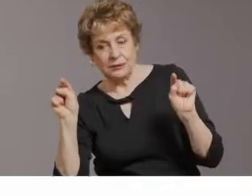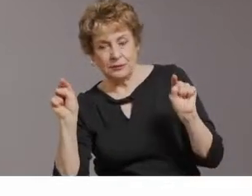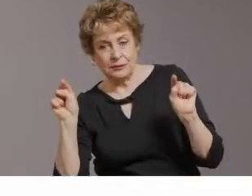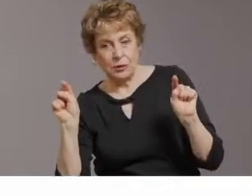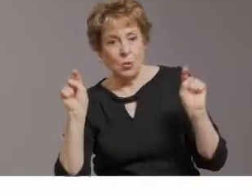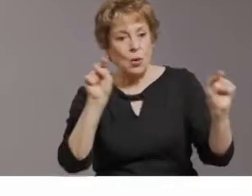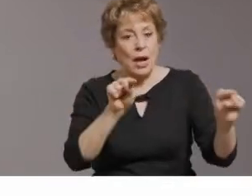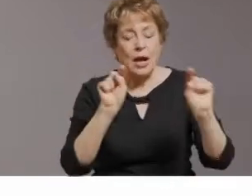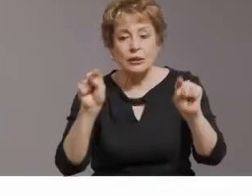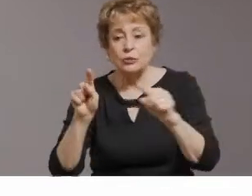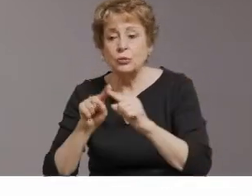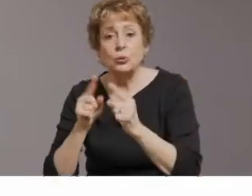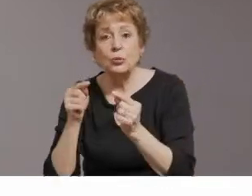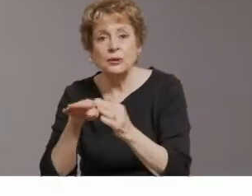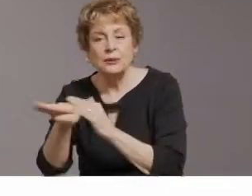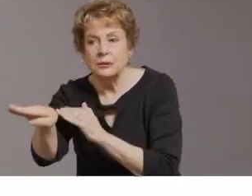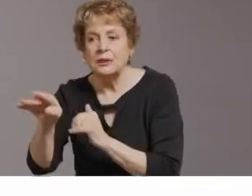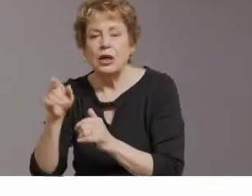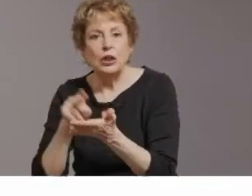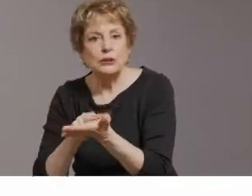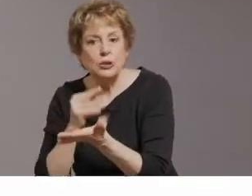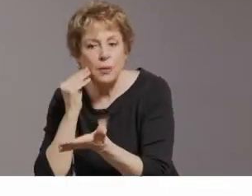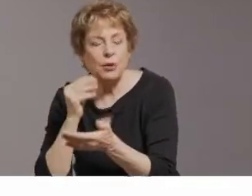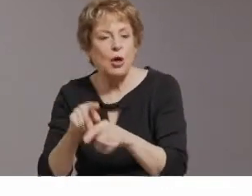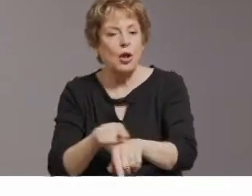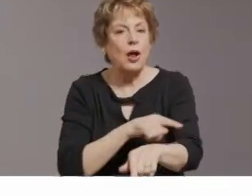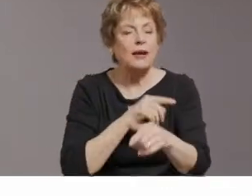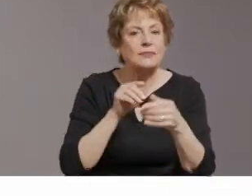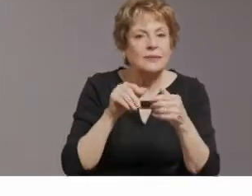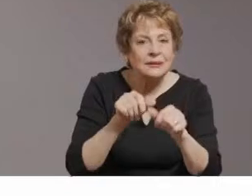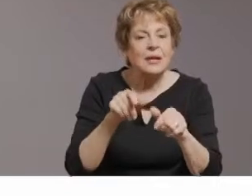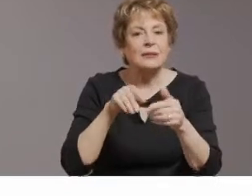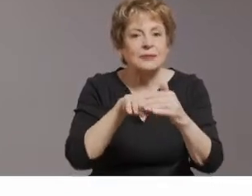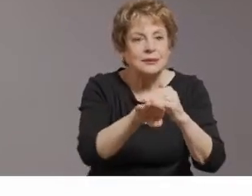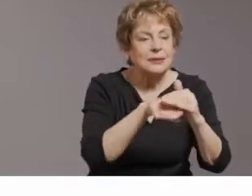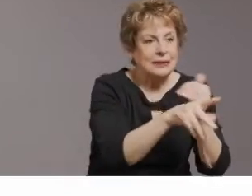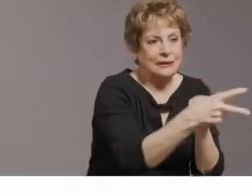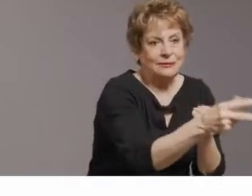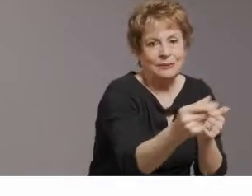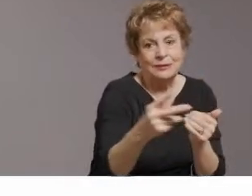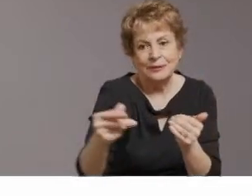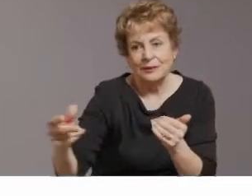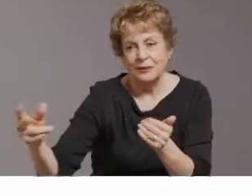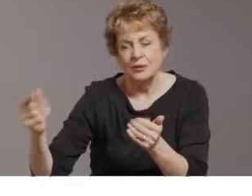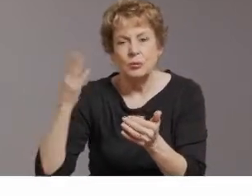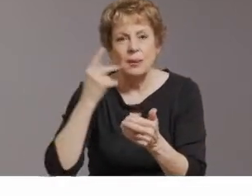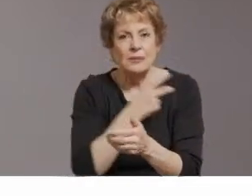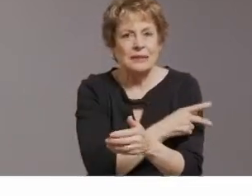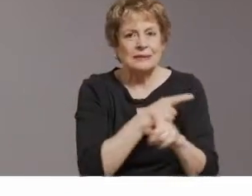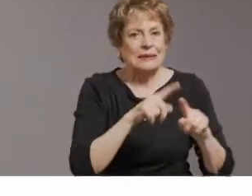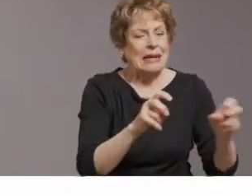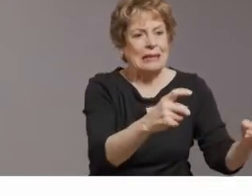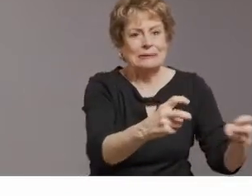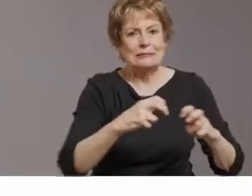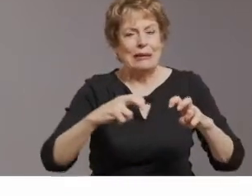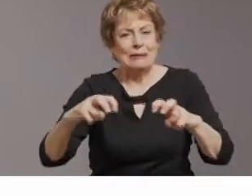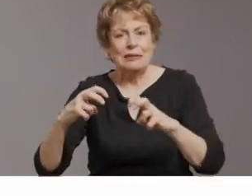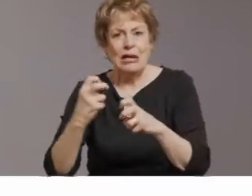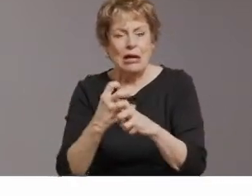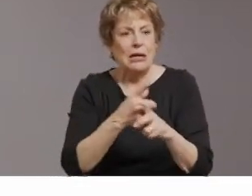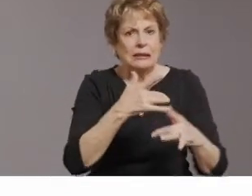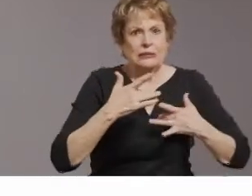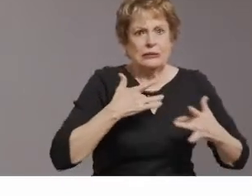and residents of our long-term care facilities, knowing that those patients were at very high risk, not only because of their age and